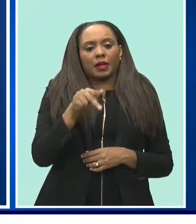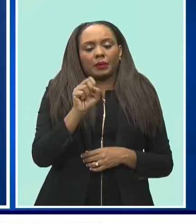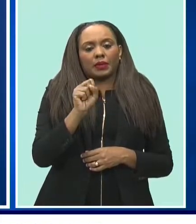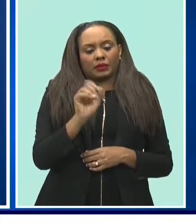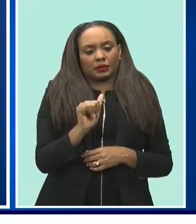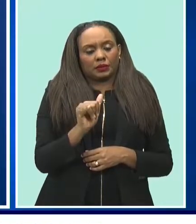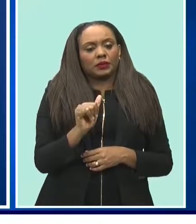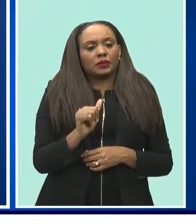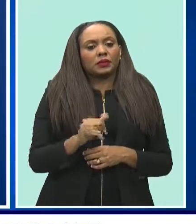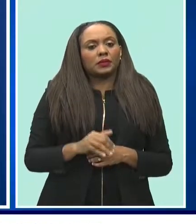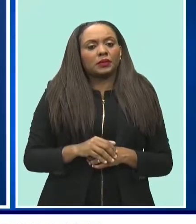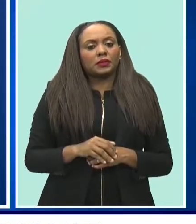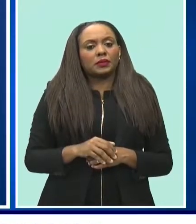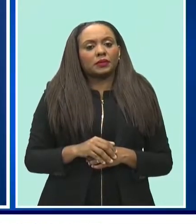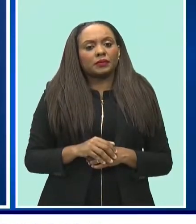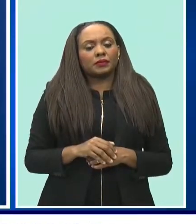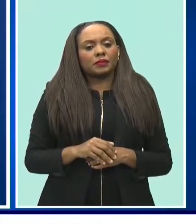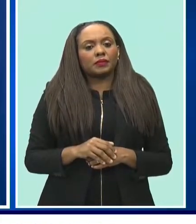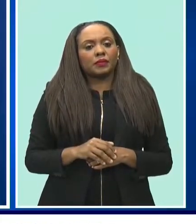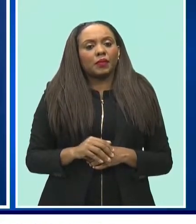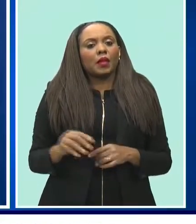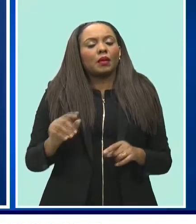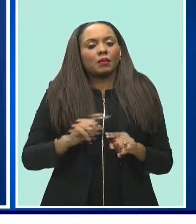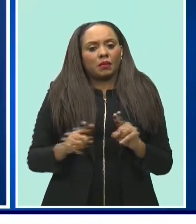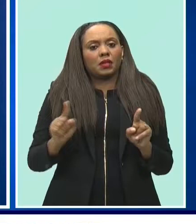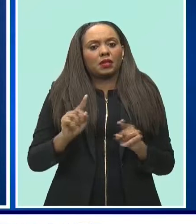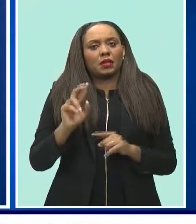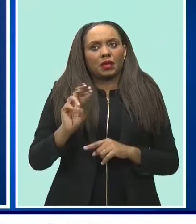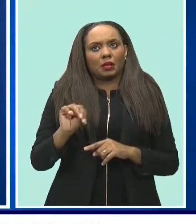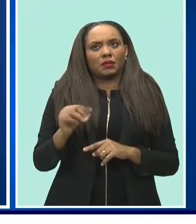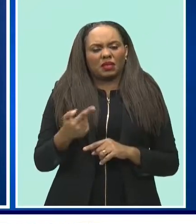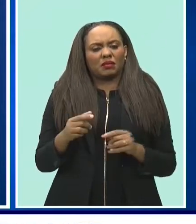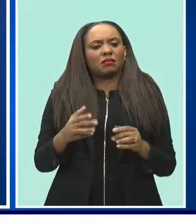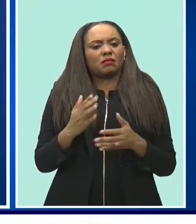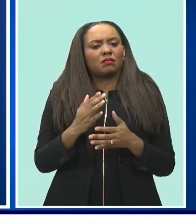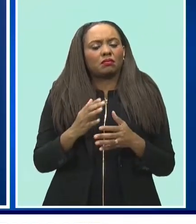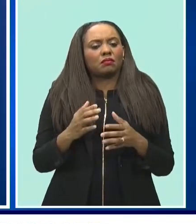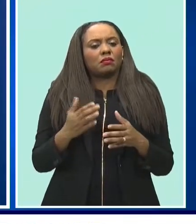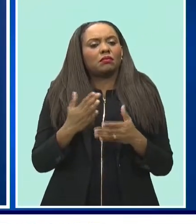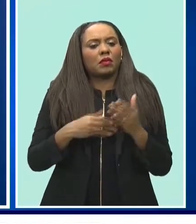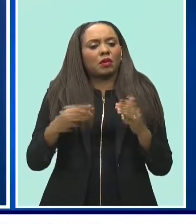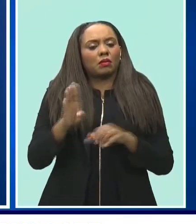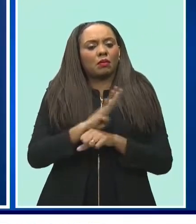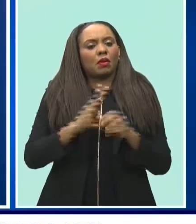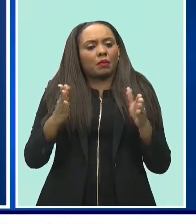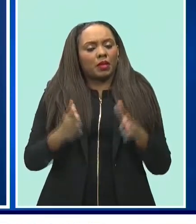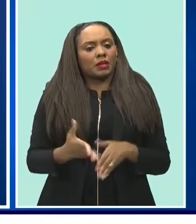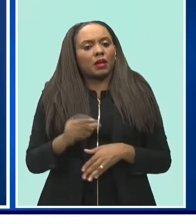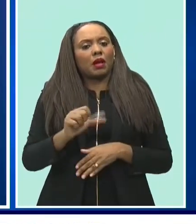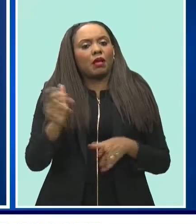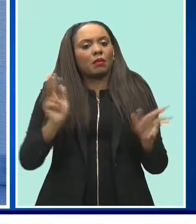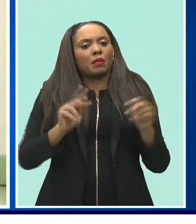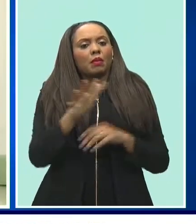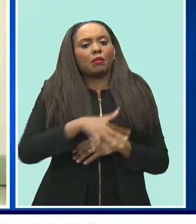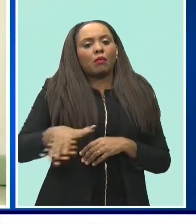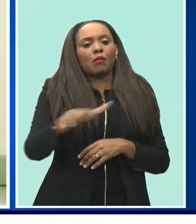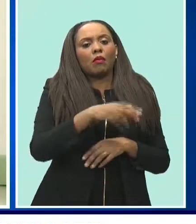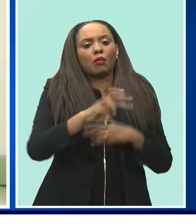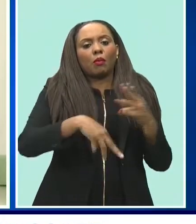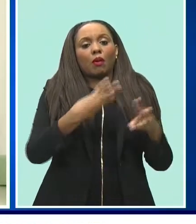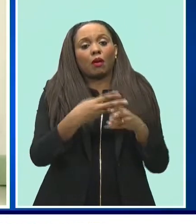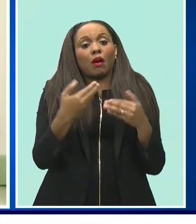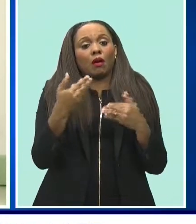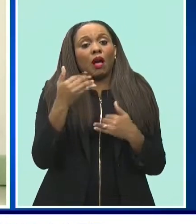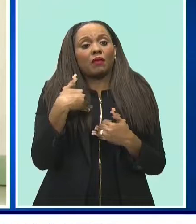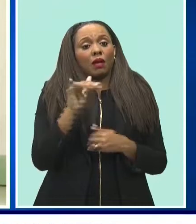it is prevalent among Barbadians as it is in many other parts of the world. The